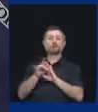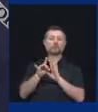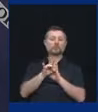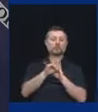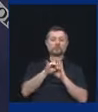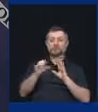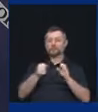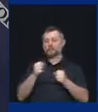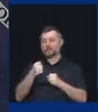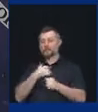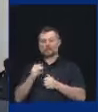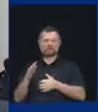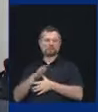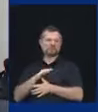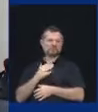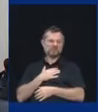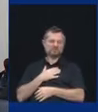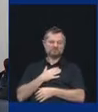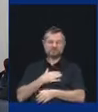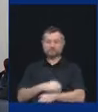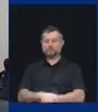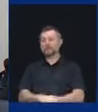my priority. Ms. Kramer?